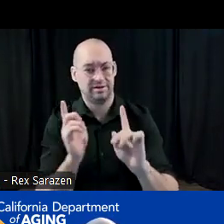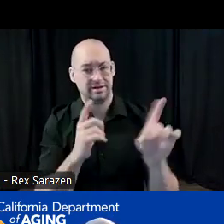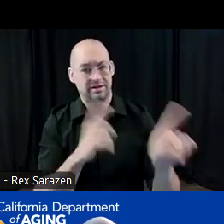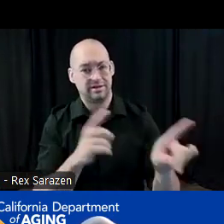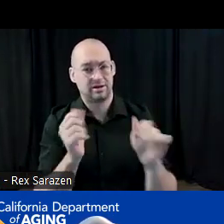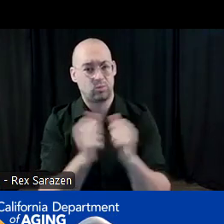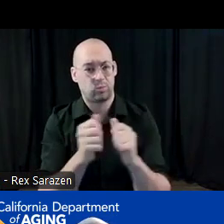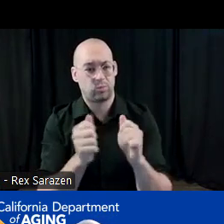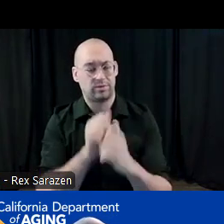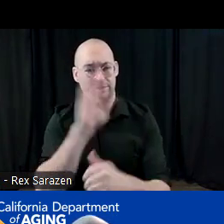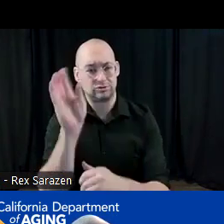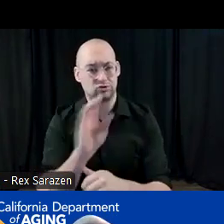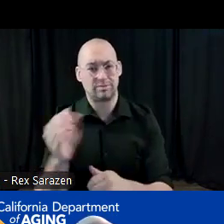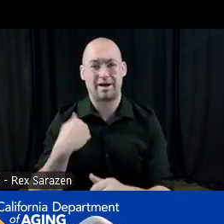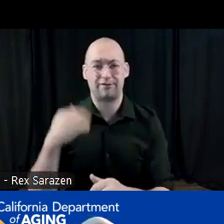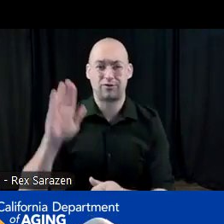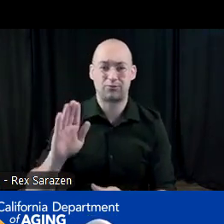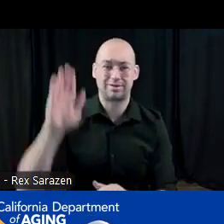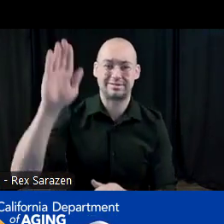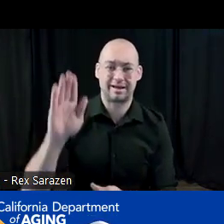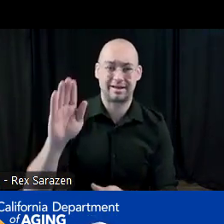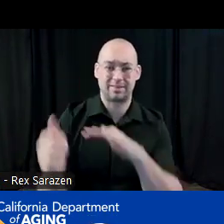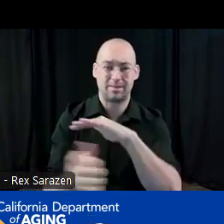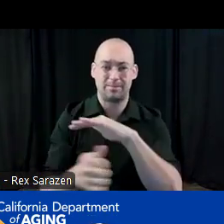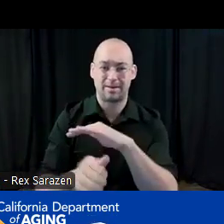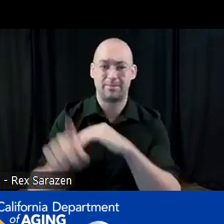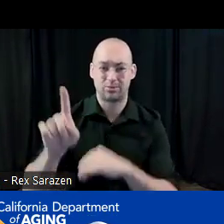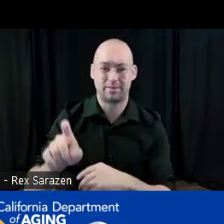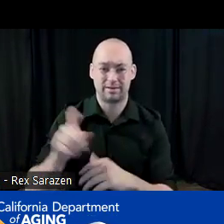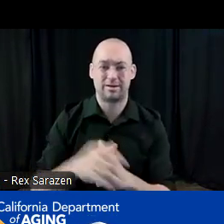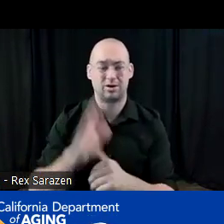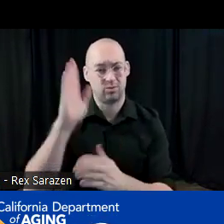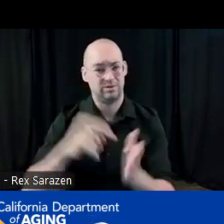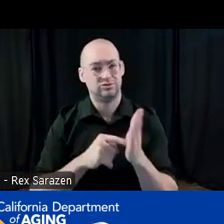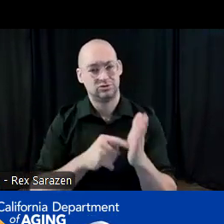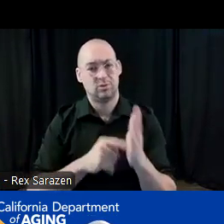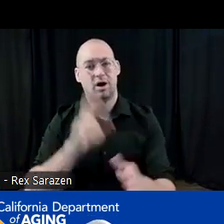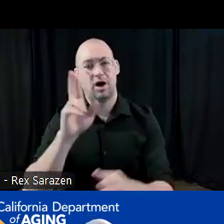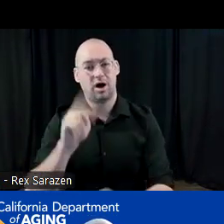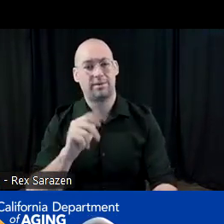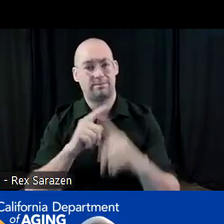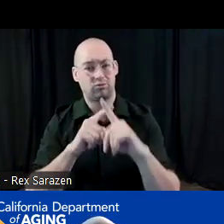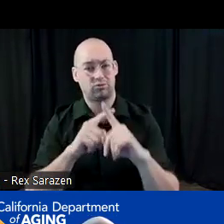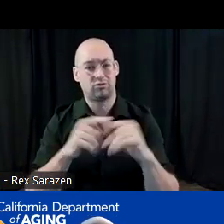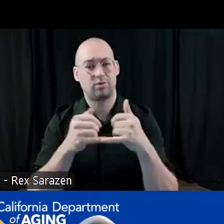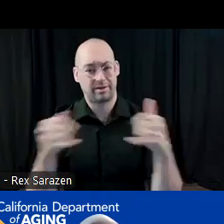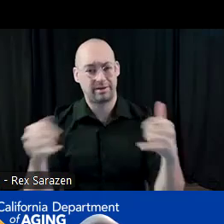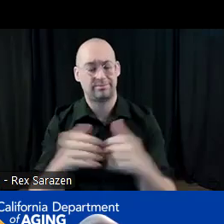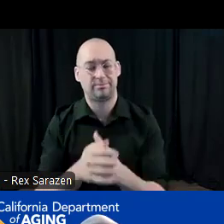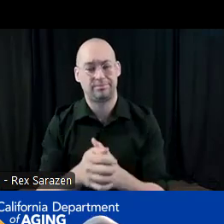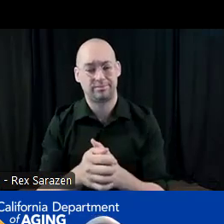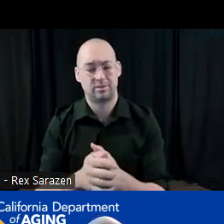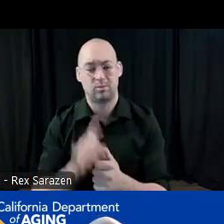is a raised hand icon, which will also indicate us to unmute your line. We ask